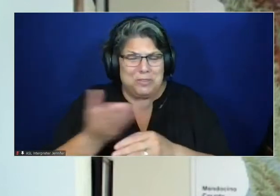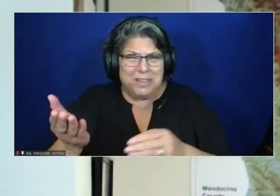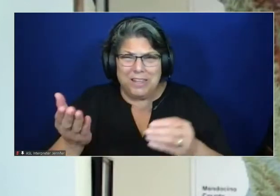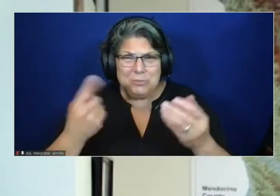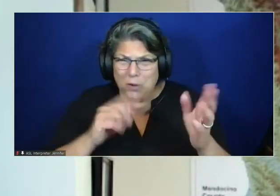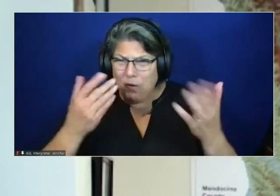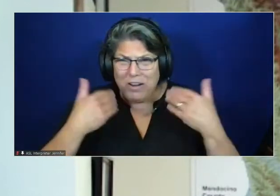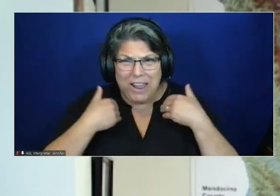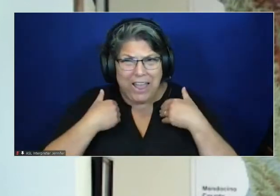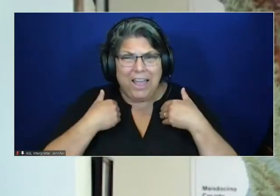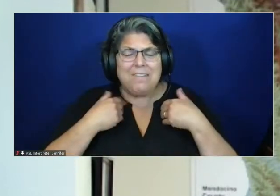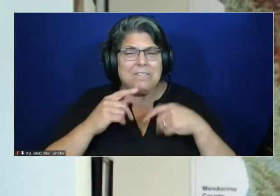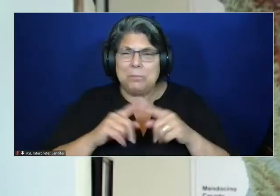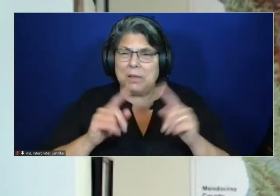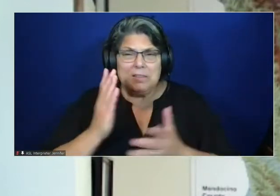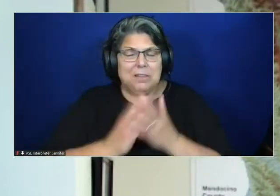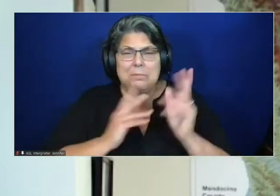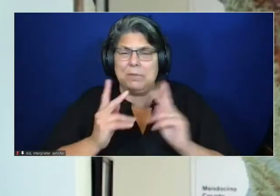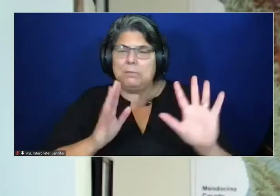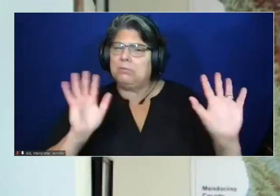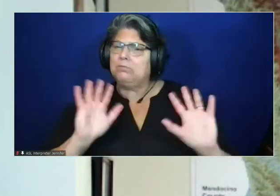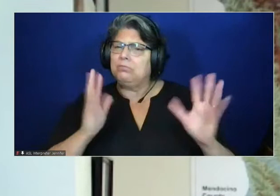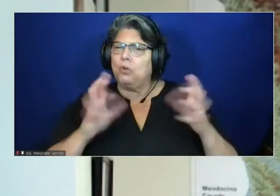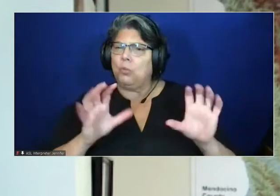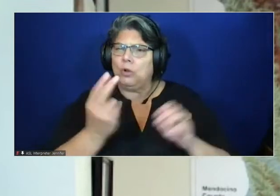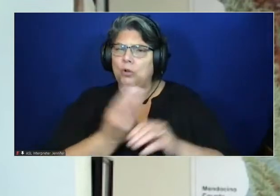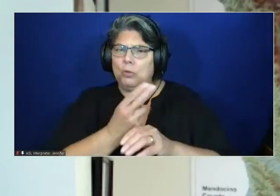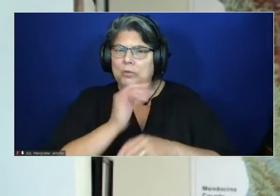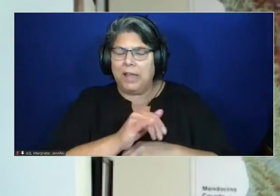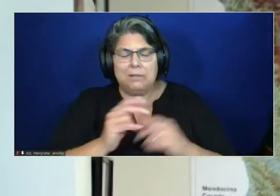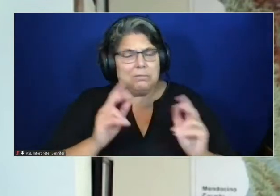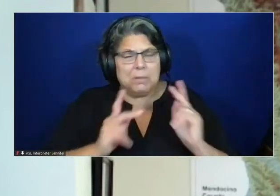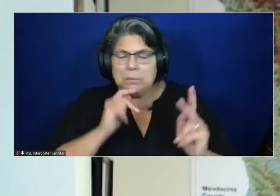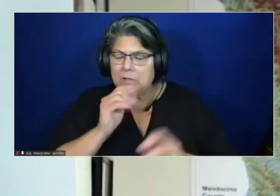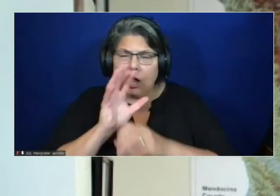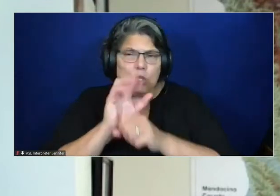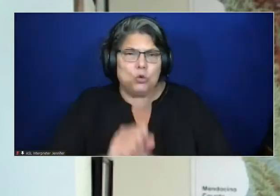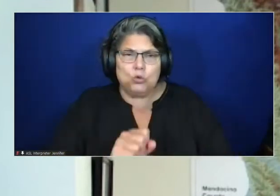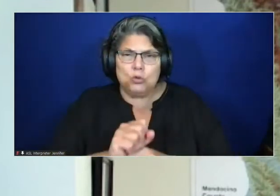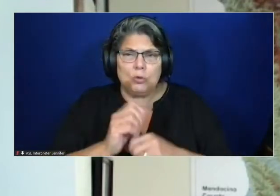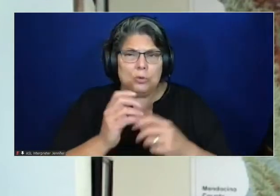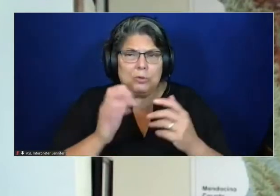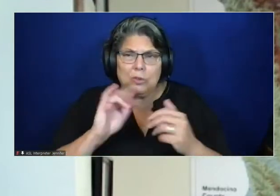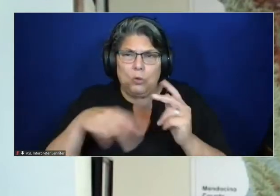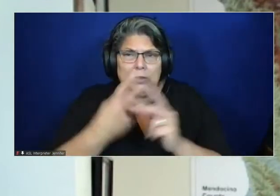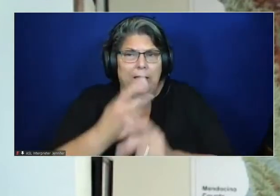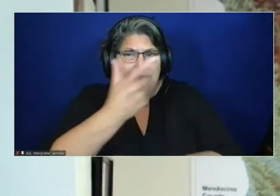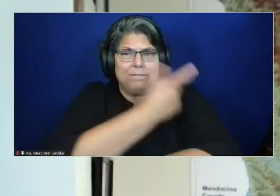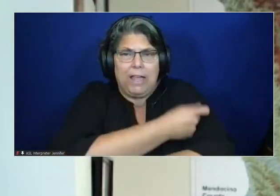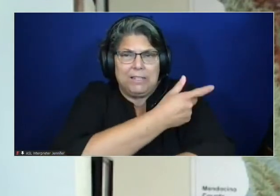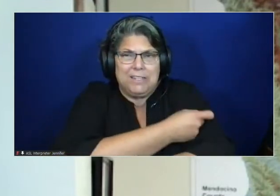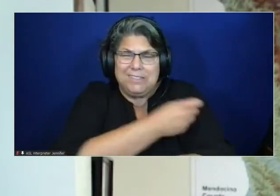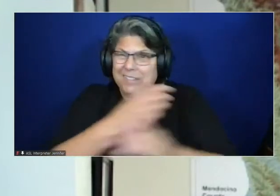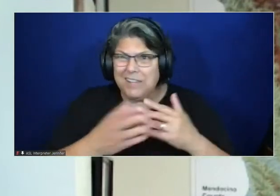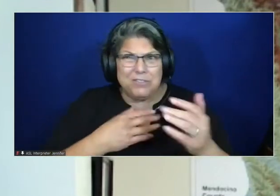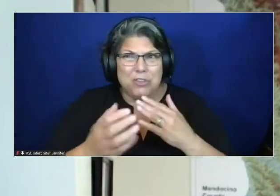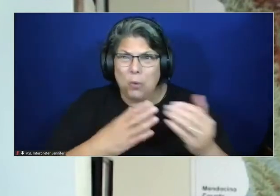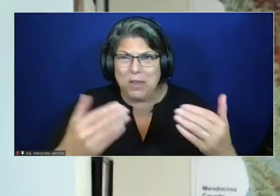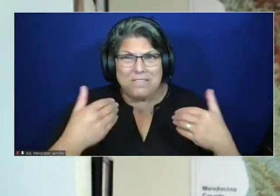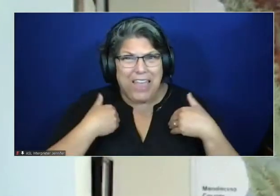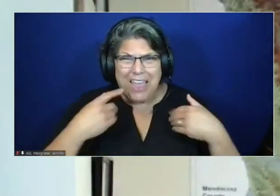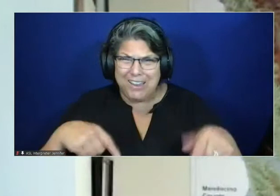have now. And I think people are not used to these kind of vaccines, even though they've been around